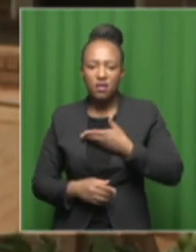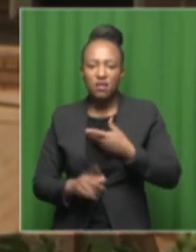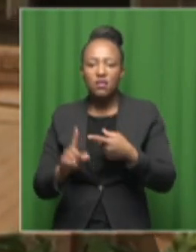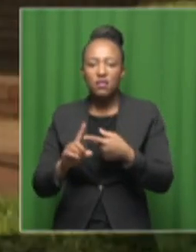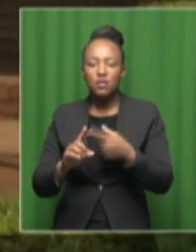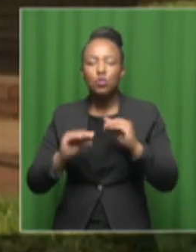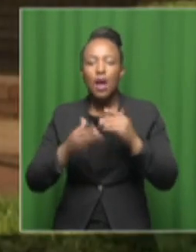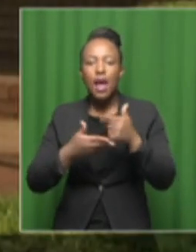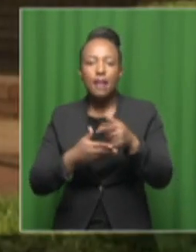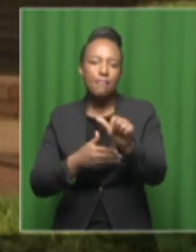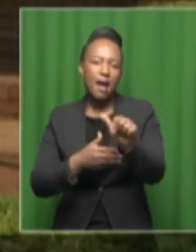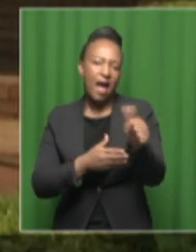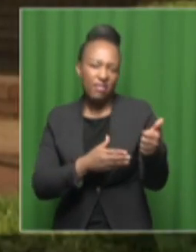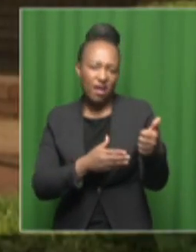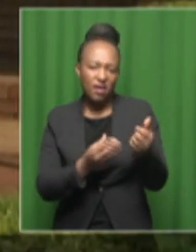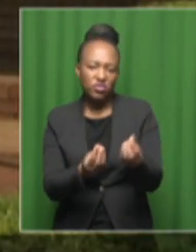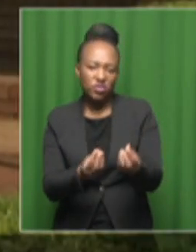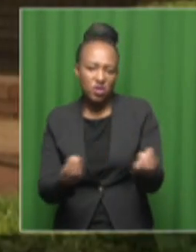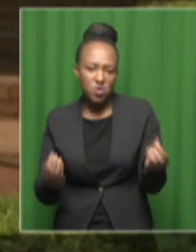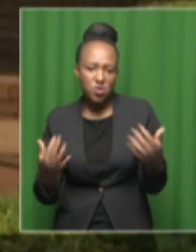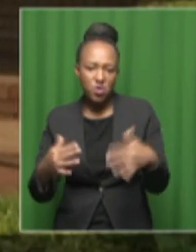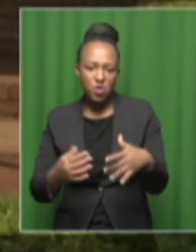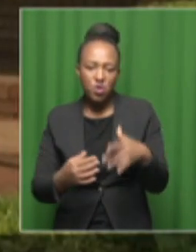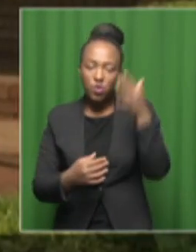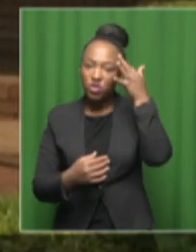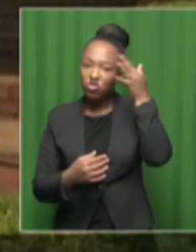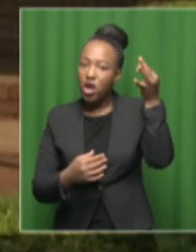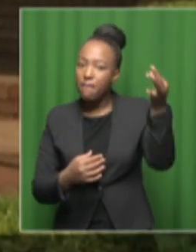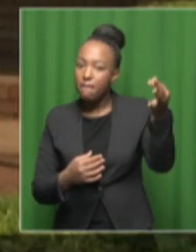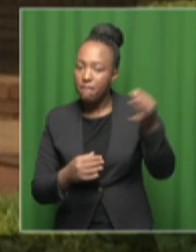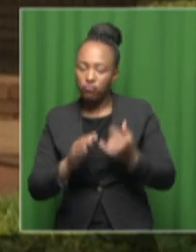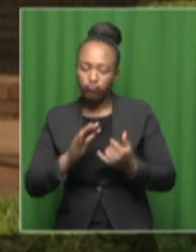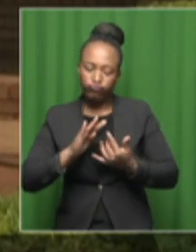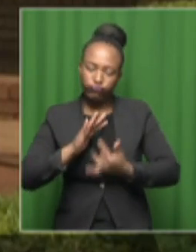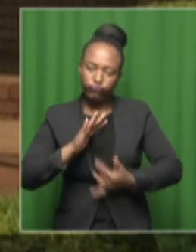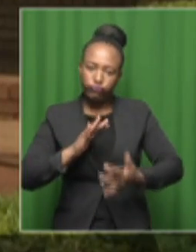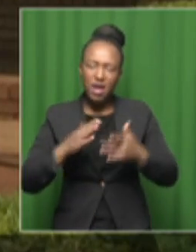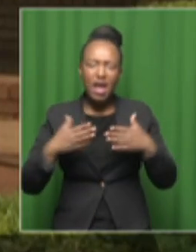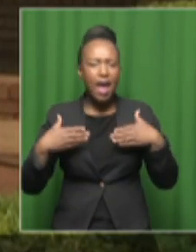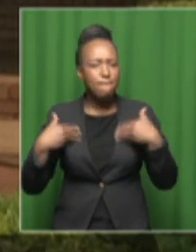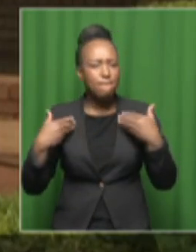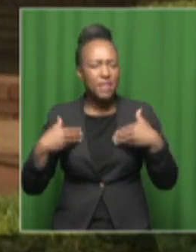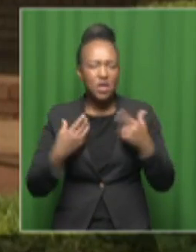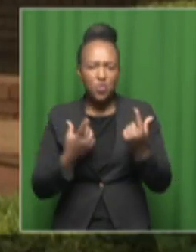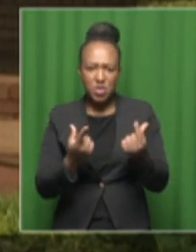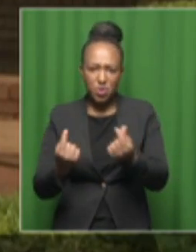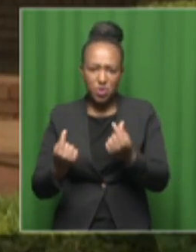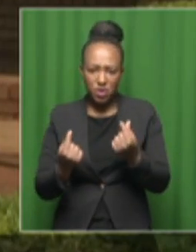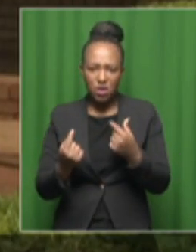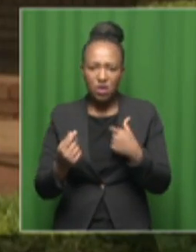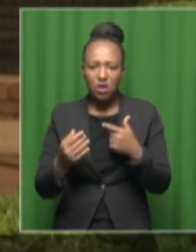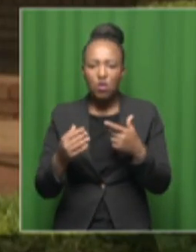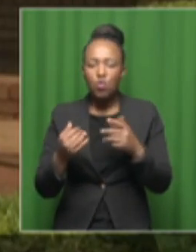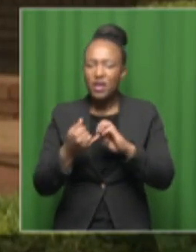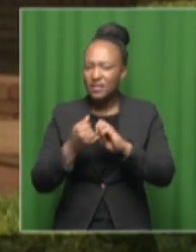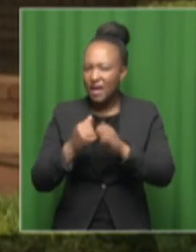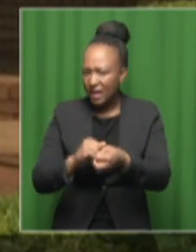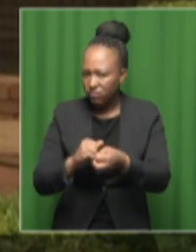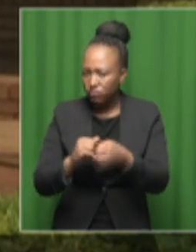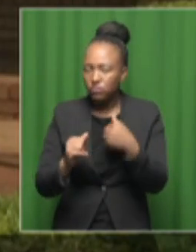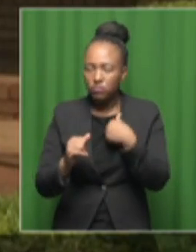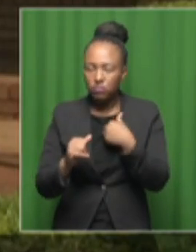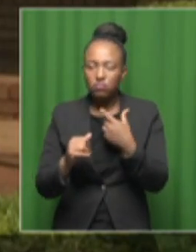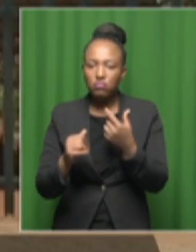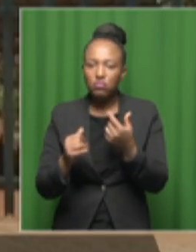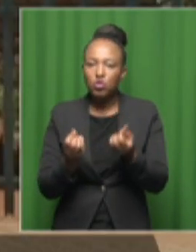to understand me. It's a dream. It's her passion. She's happier when she's doing it, you know. So we are trying at least to provide